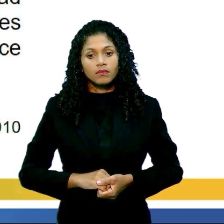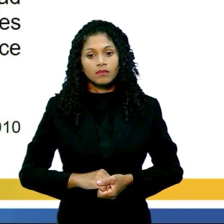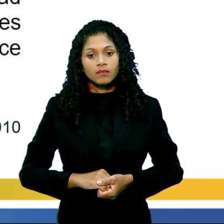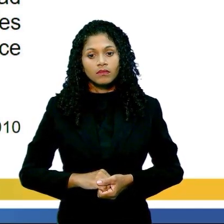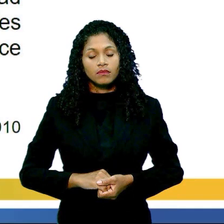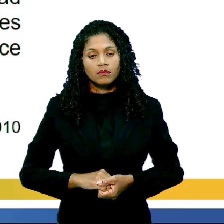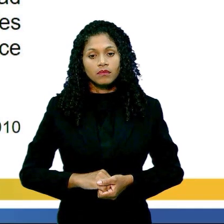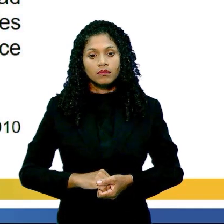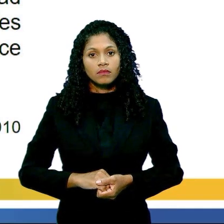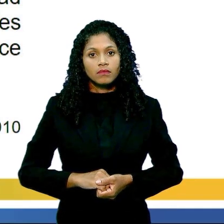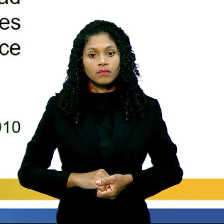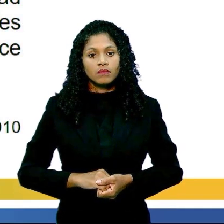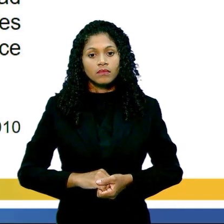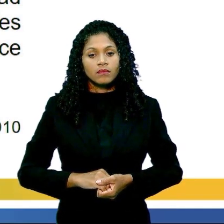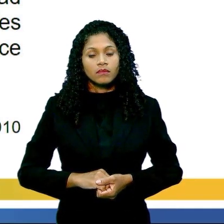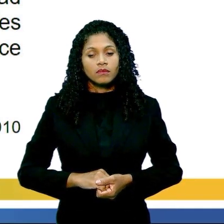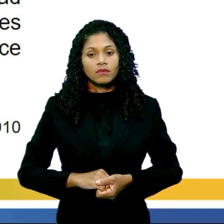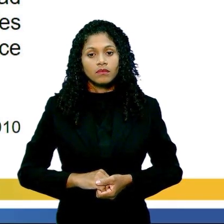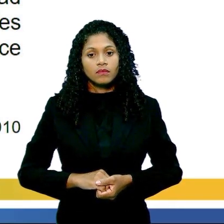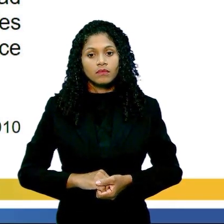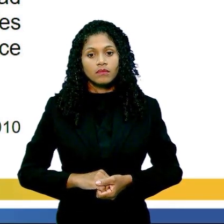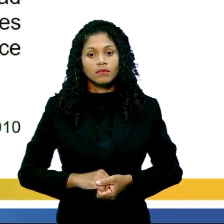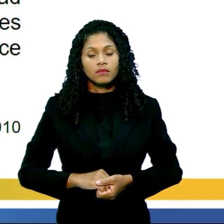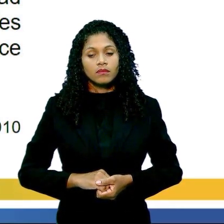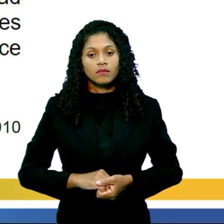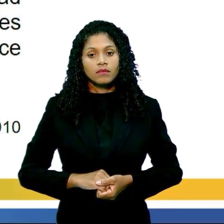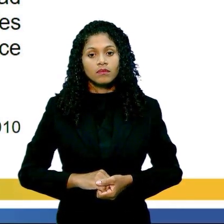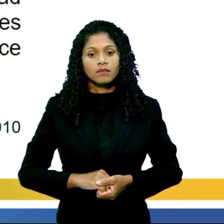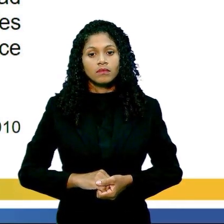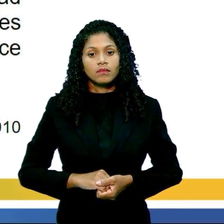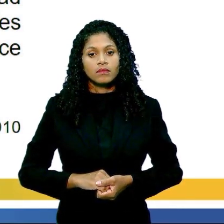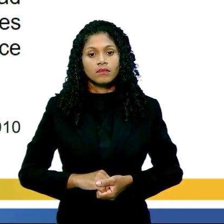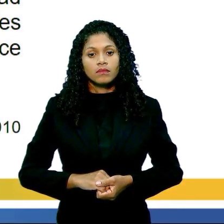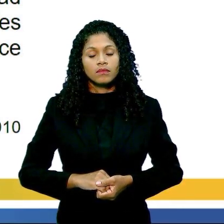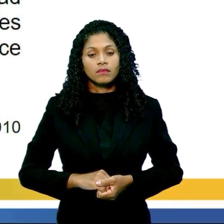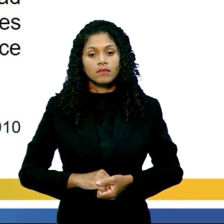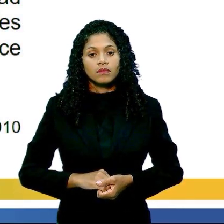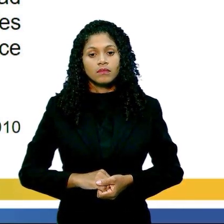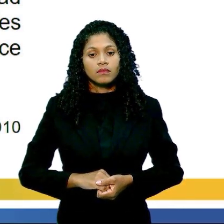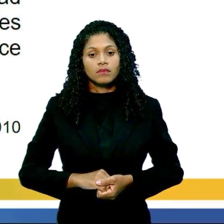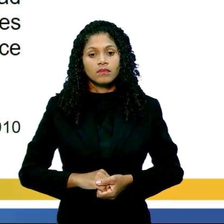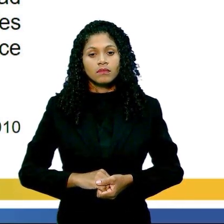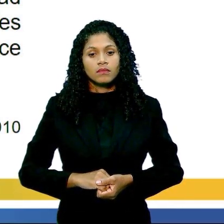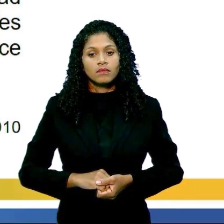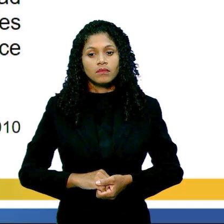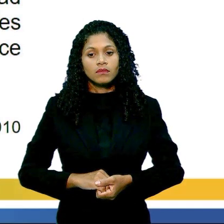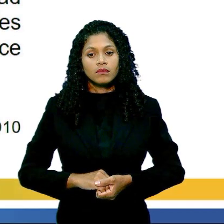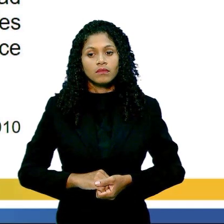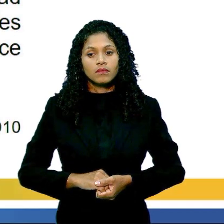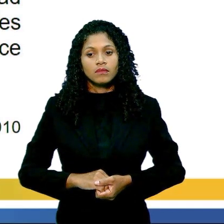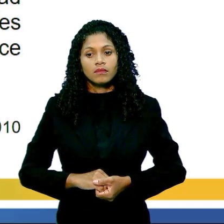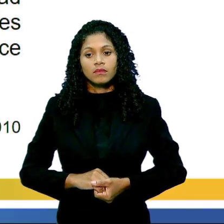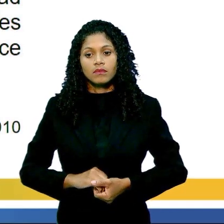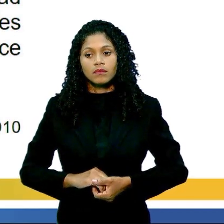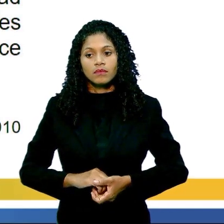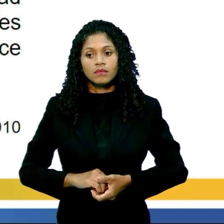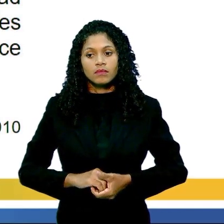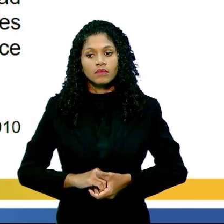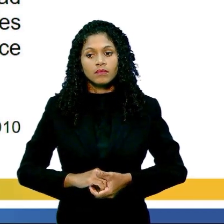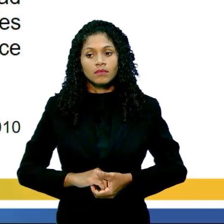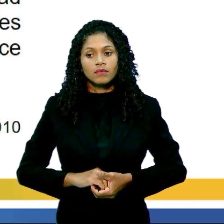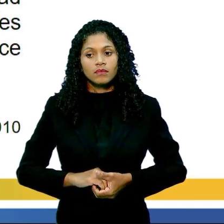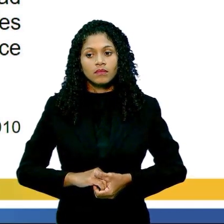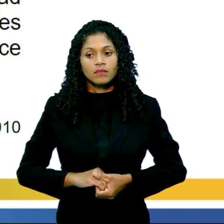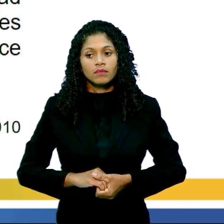or being delivered by something that subjects consumed. The new research shows that mice produce the